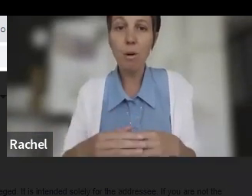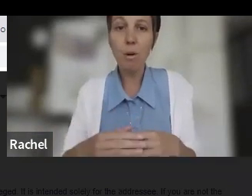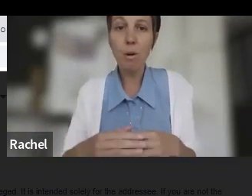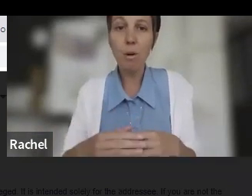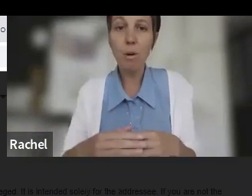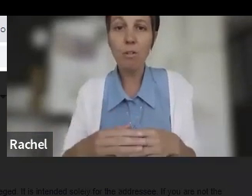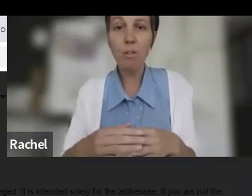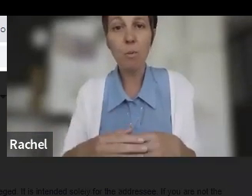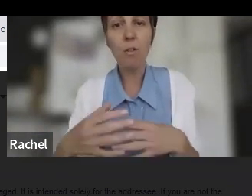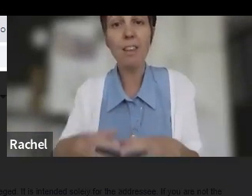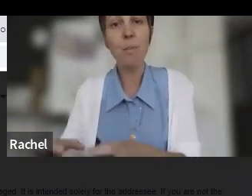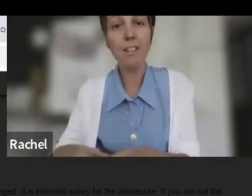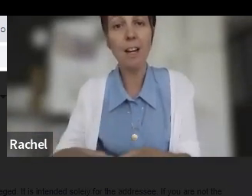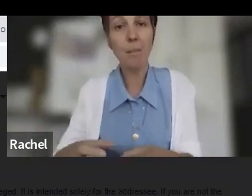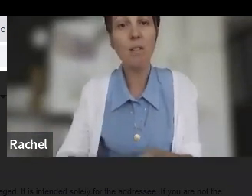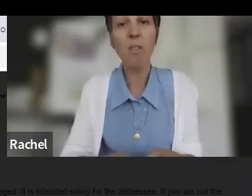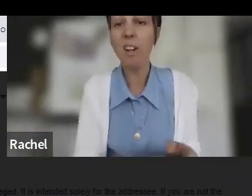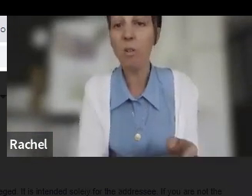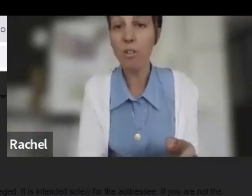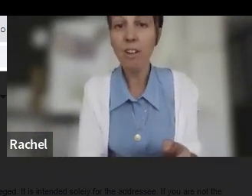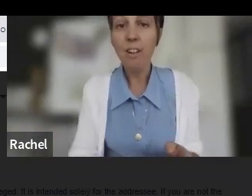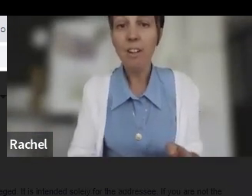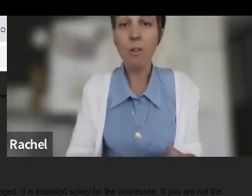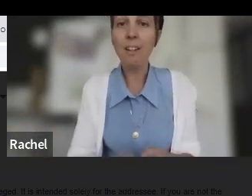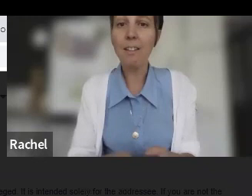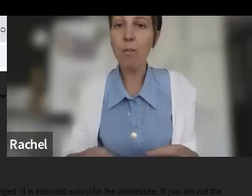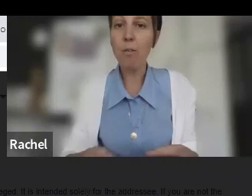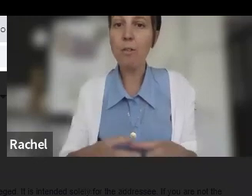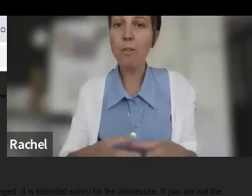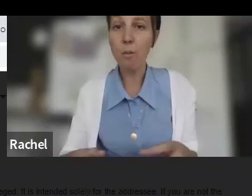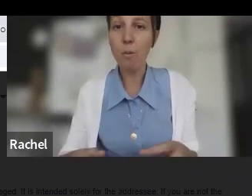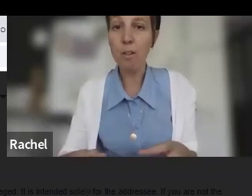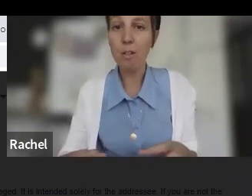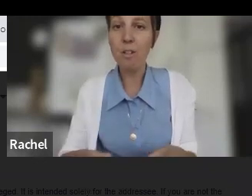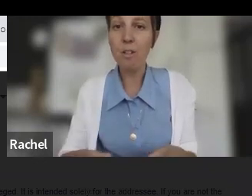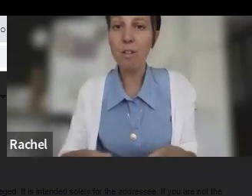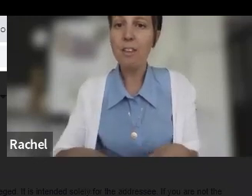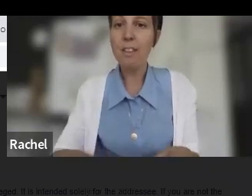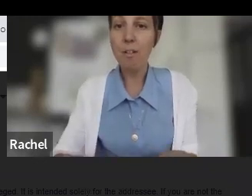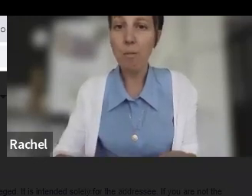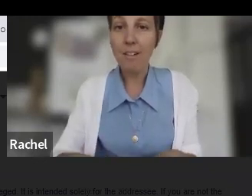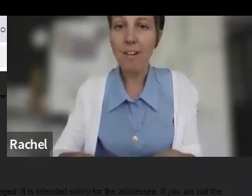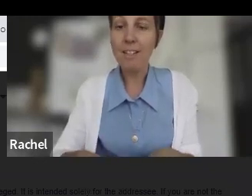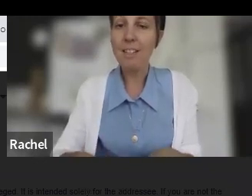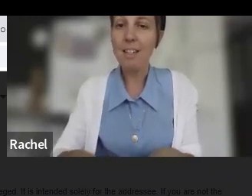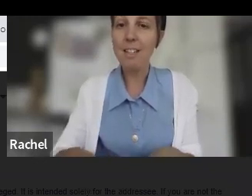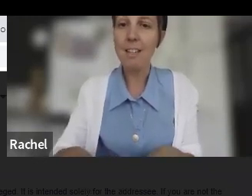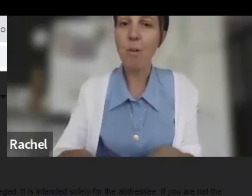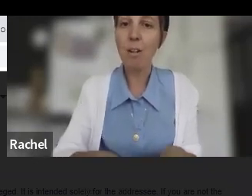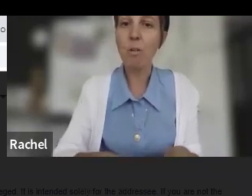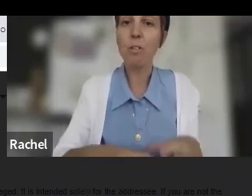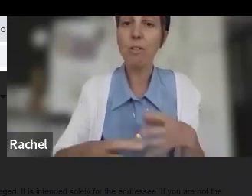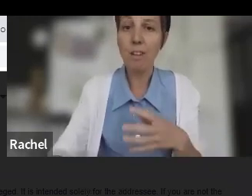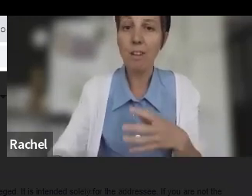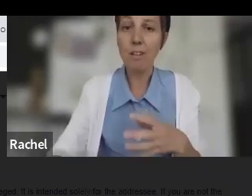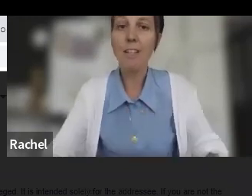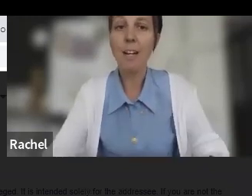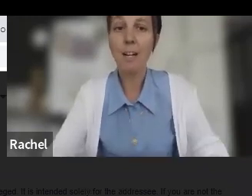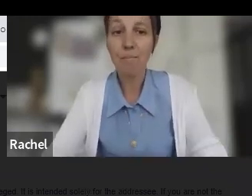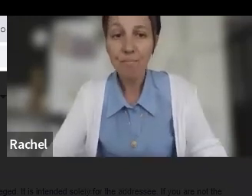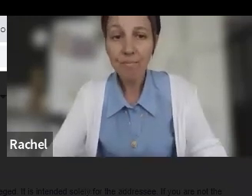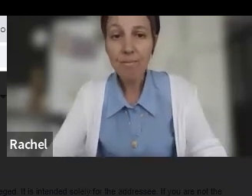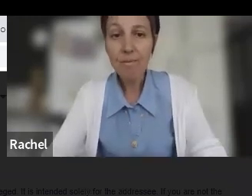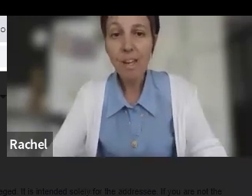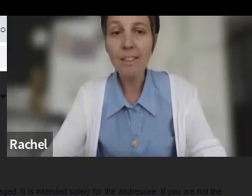So it's really important to make sure we're offering the right therapy at the right time and in the right order. So that offers us a bit of an opportunity to make sure that the therapy that